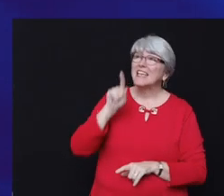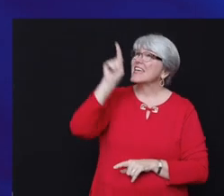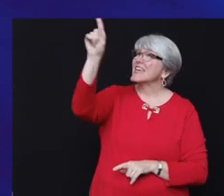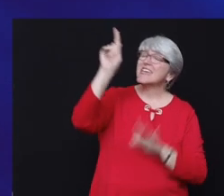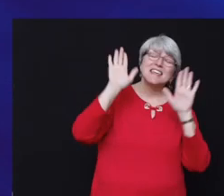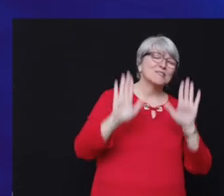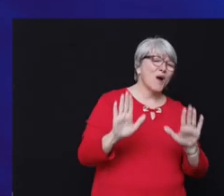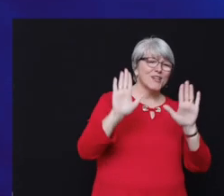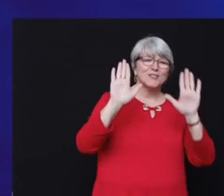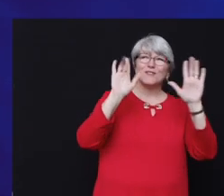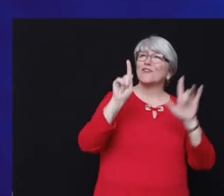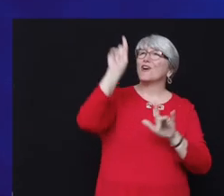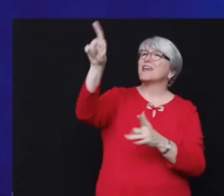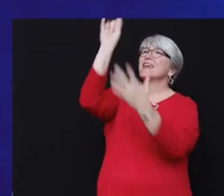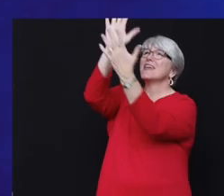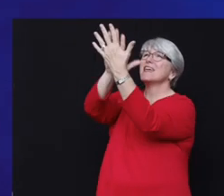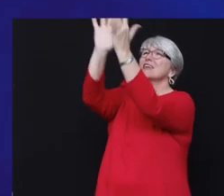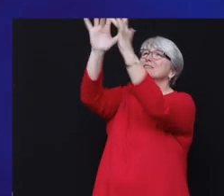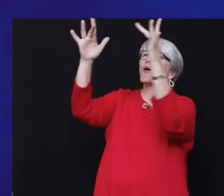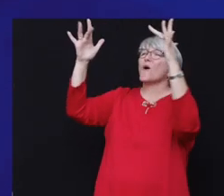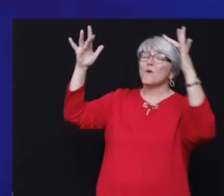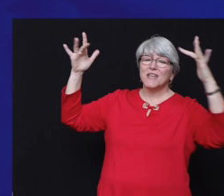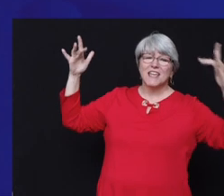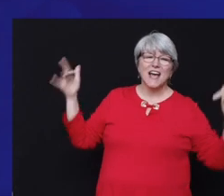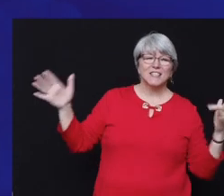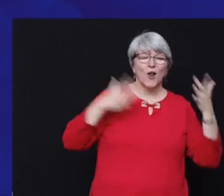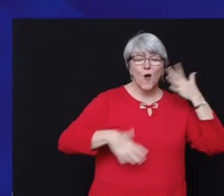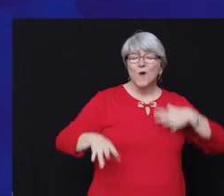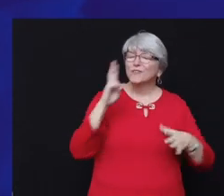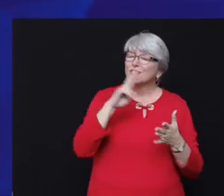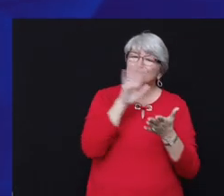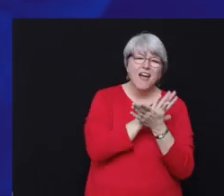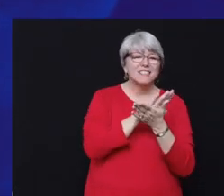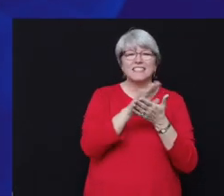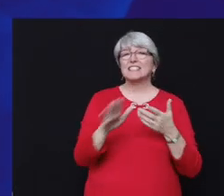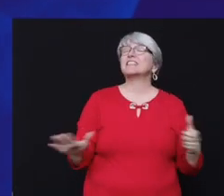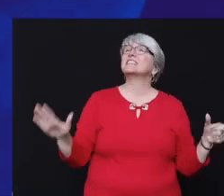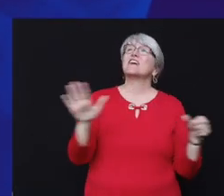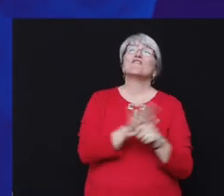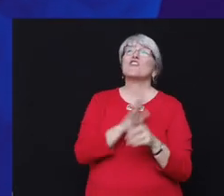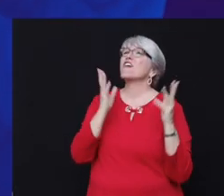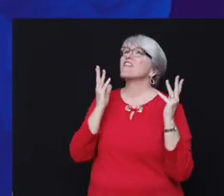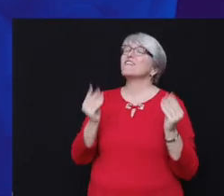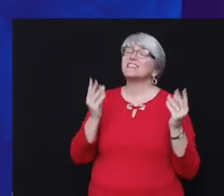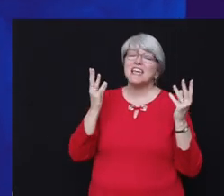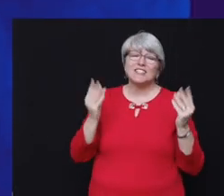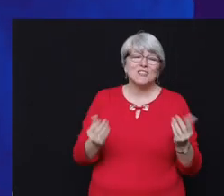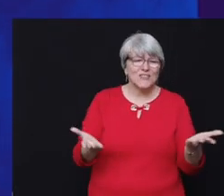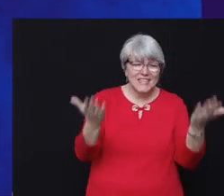Jesus. He is wonderful, he is glorious, clothed in righteousness, full